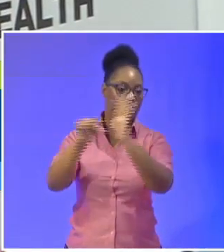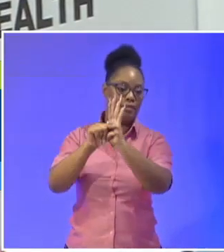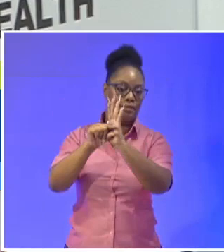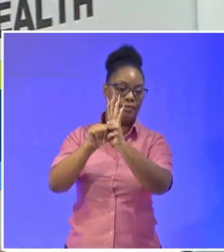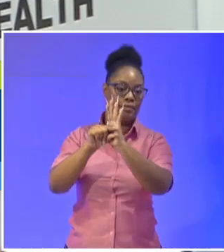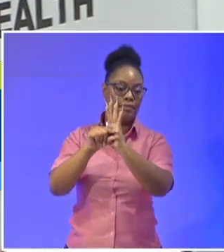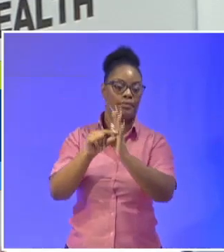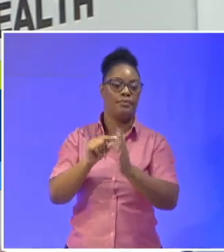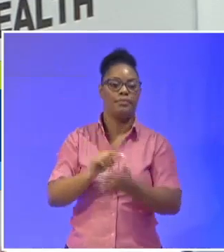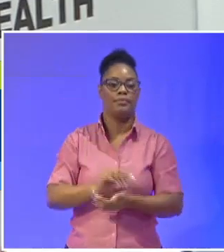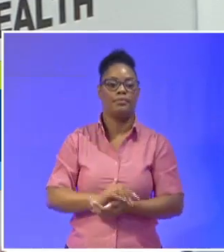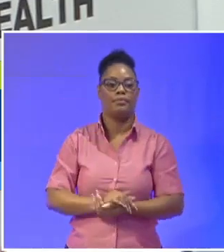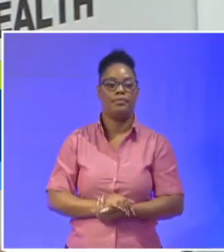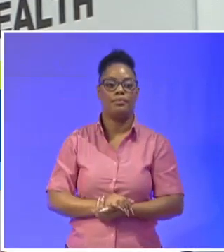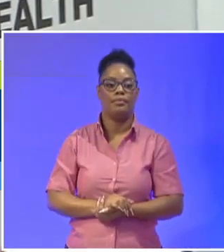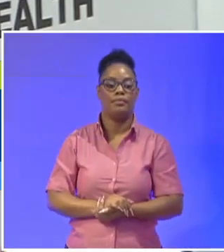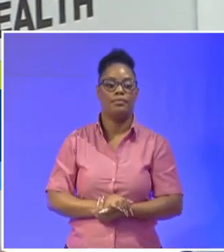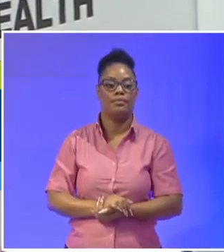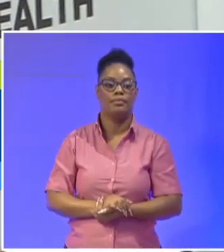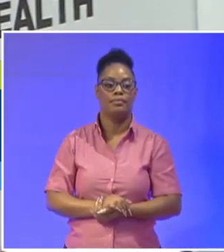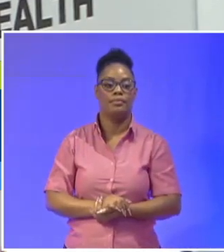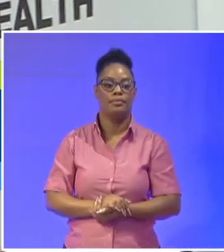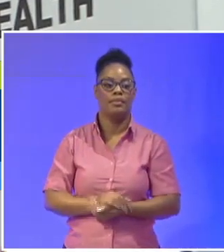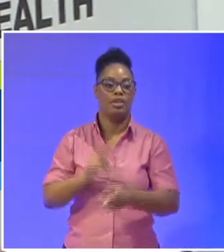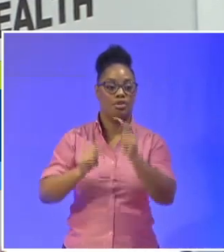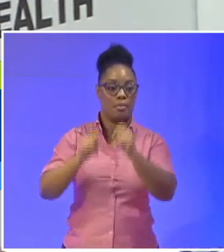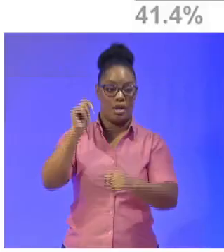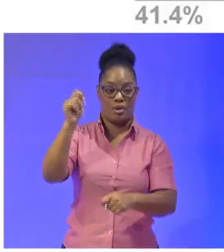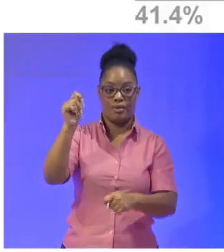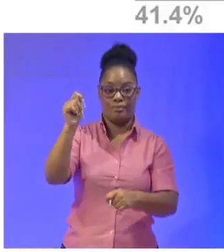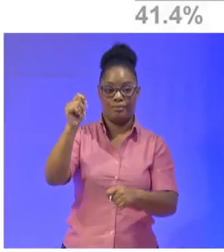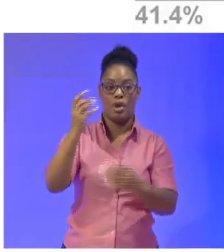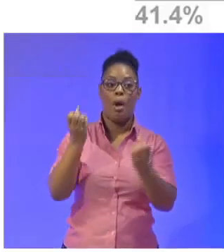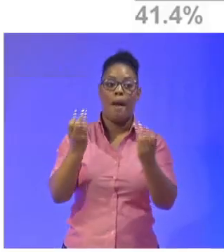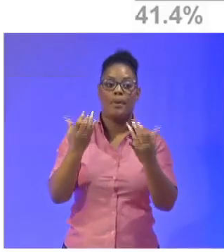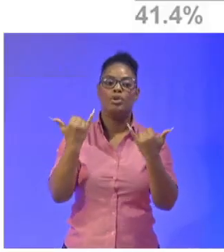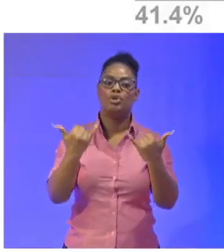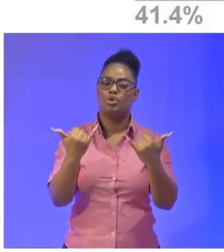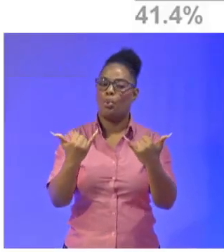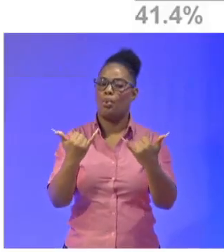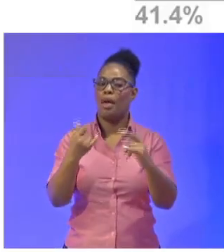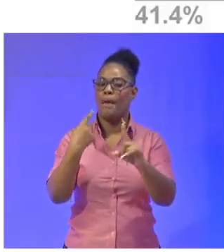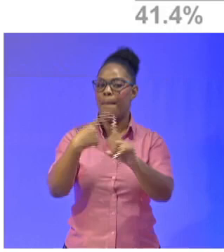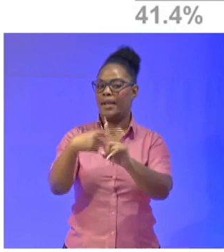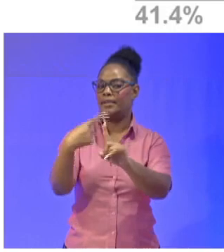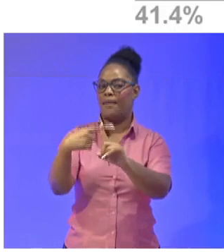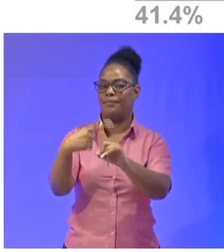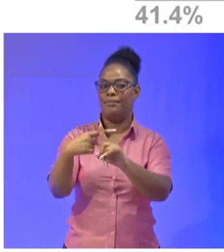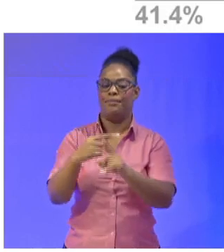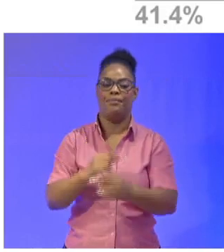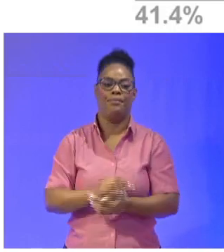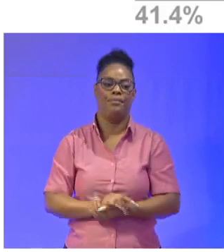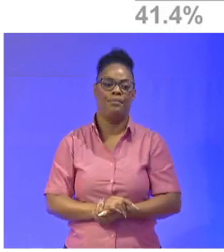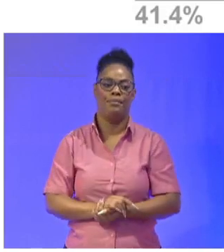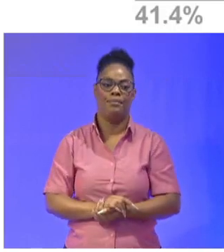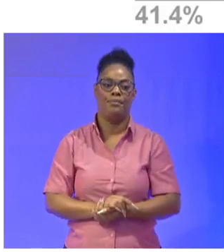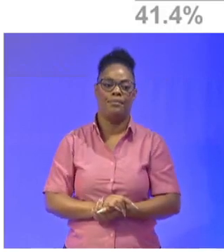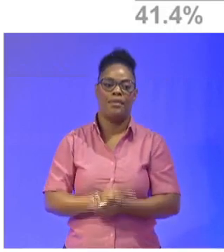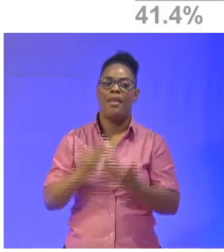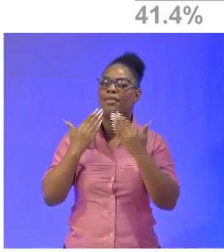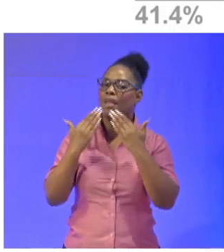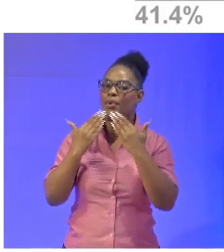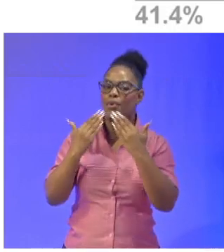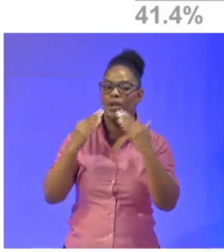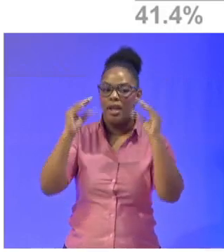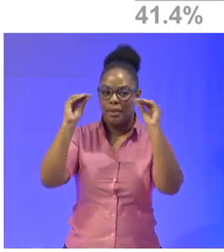presentation, which begins with the Trinidad and Tobago active cases in the community. Yeah, that one. So thank you for putting it up.